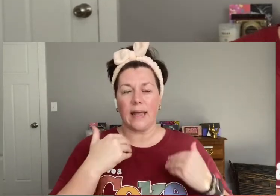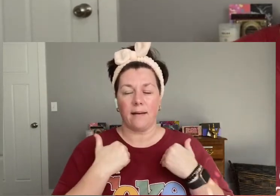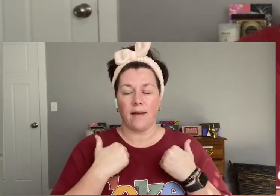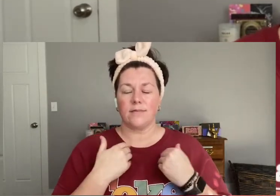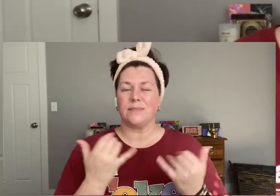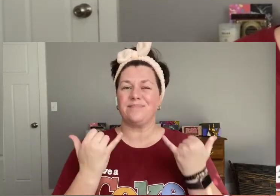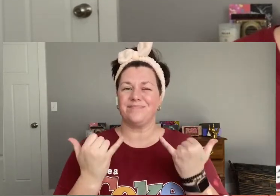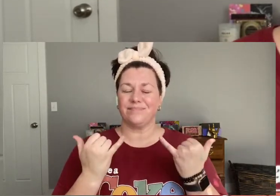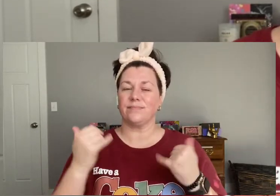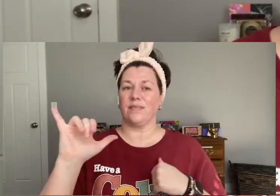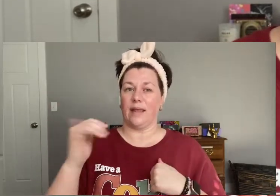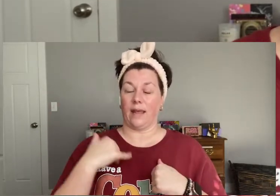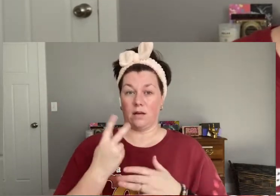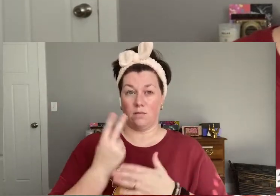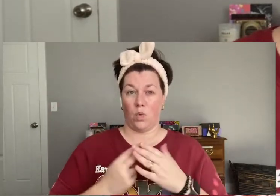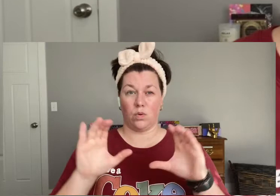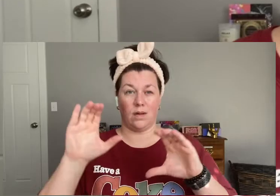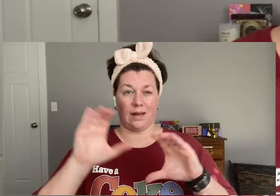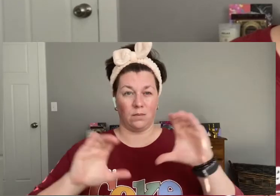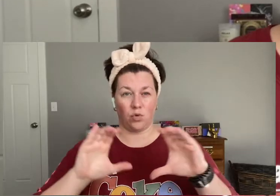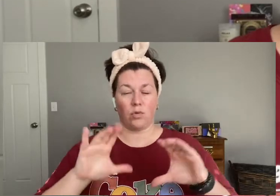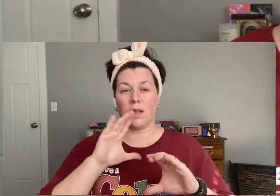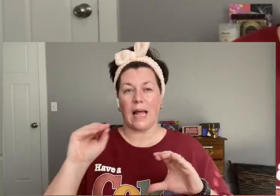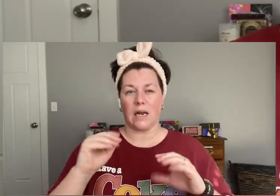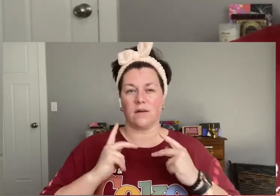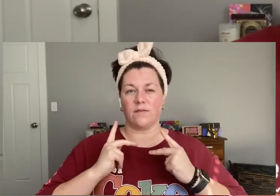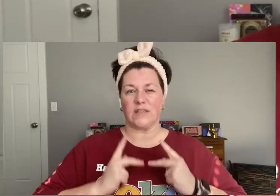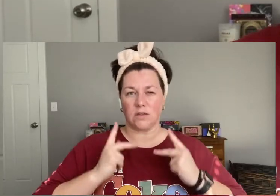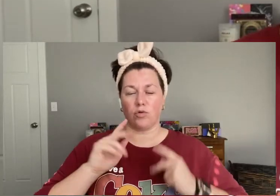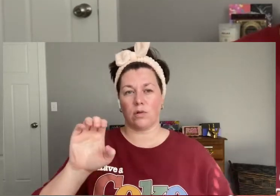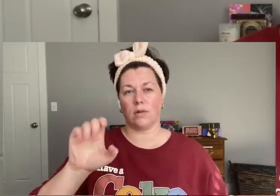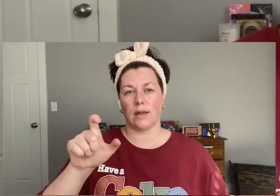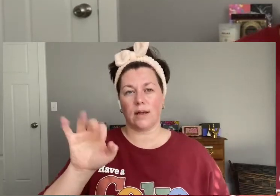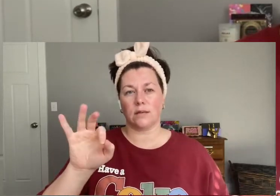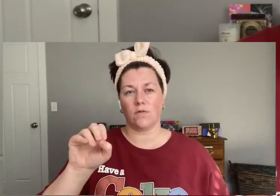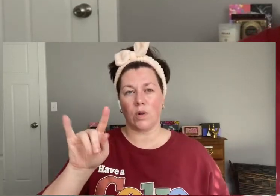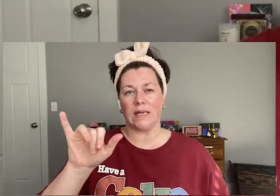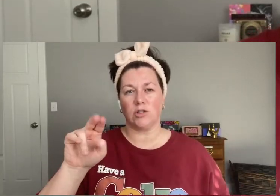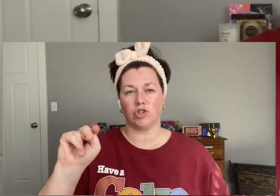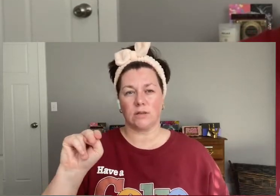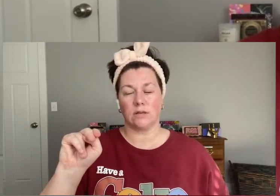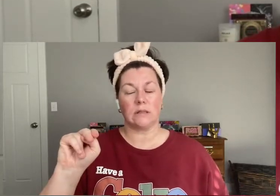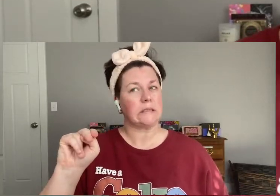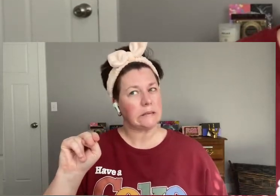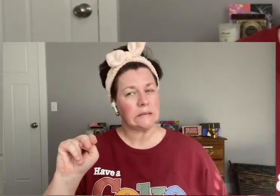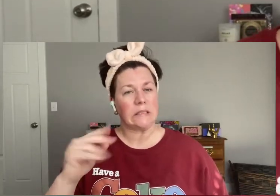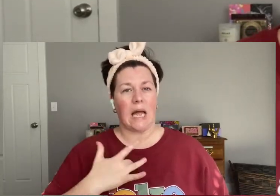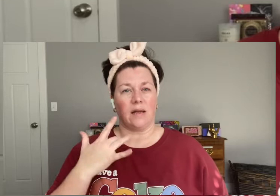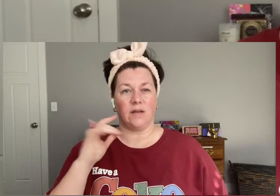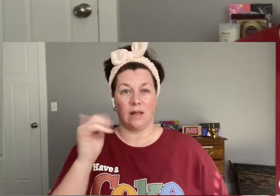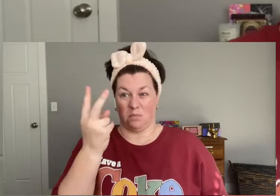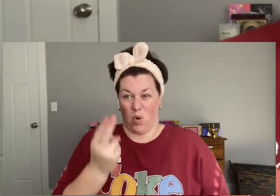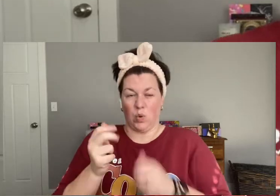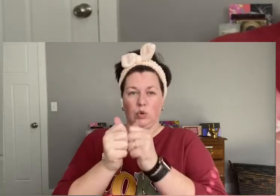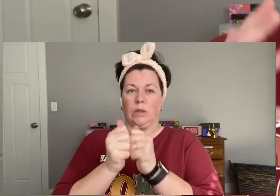a little video of myself using that. Hopefully I'll be able to insert it here, and hopefully it will look